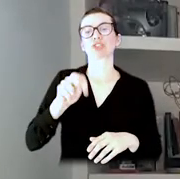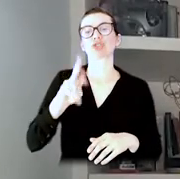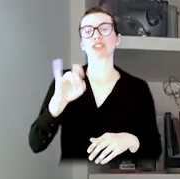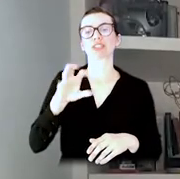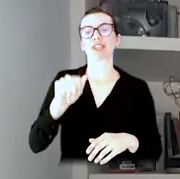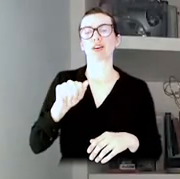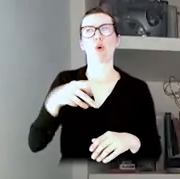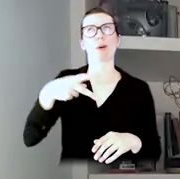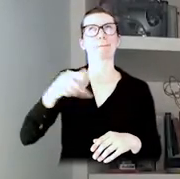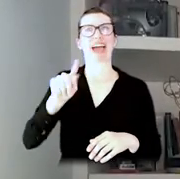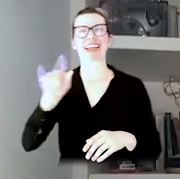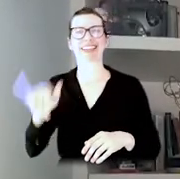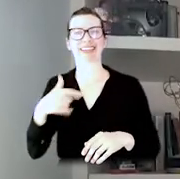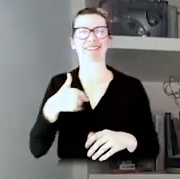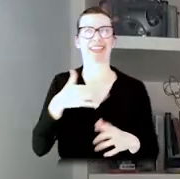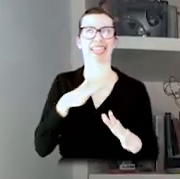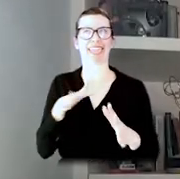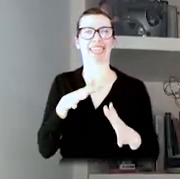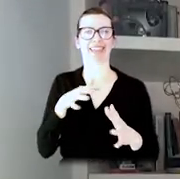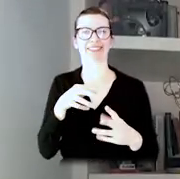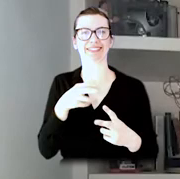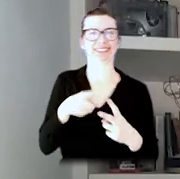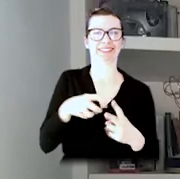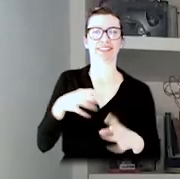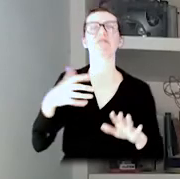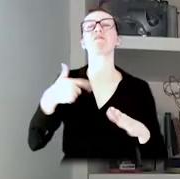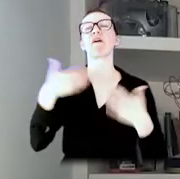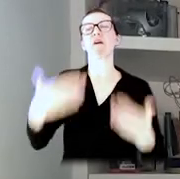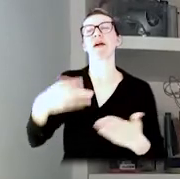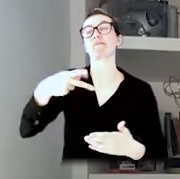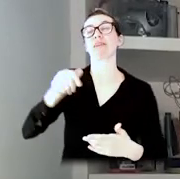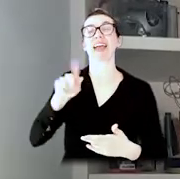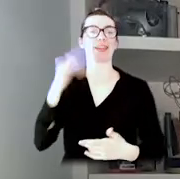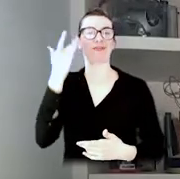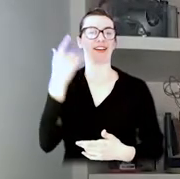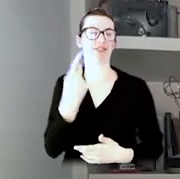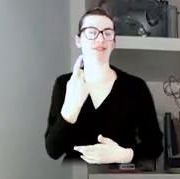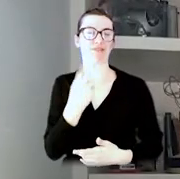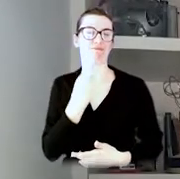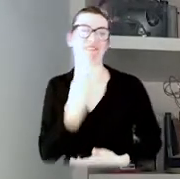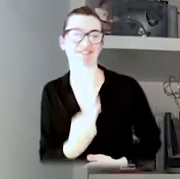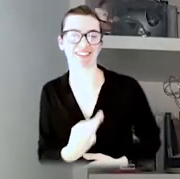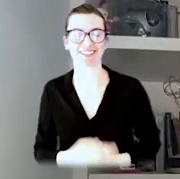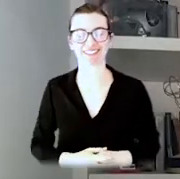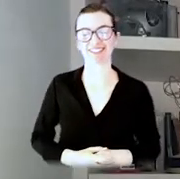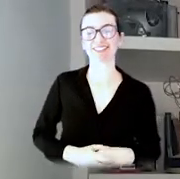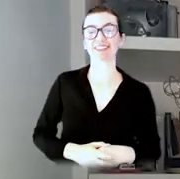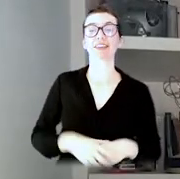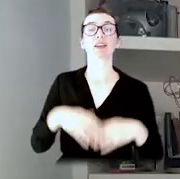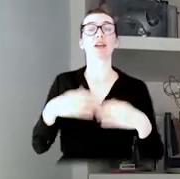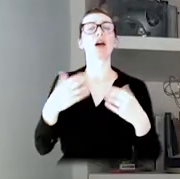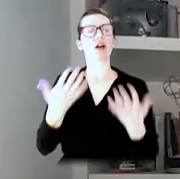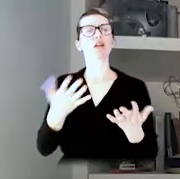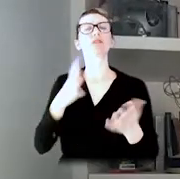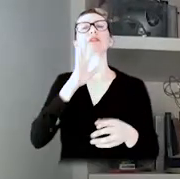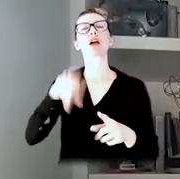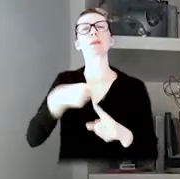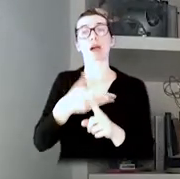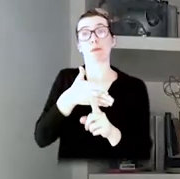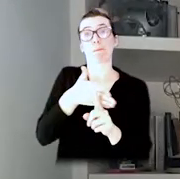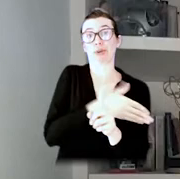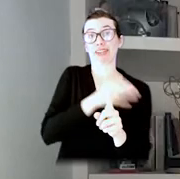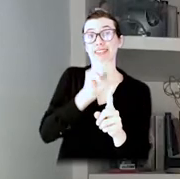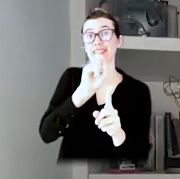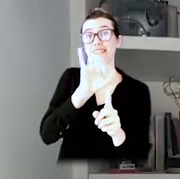Patricia and Patty. So I'm sorry. I'll go Patty, because now we're like best friends. But let's talk about pre-Sierra